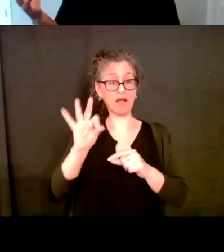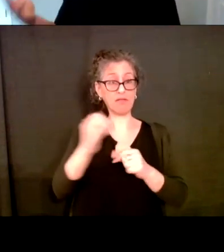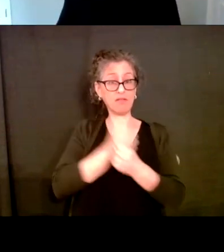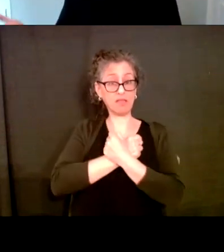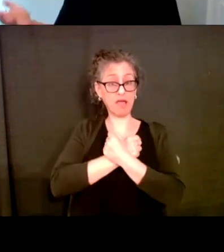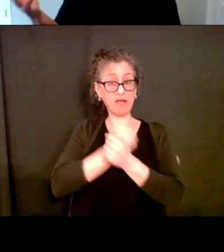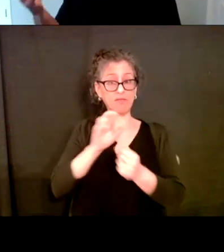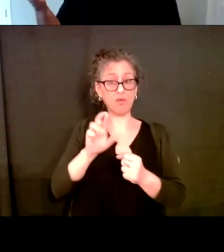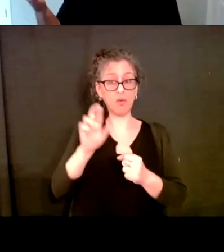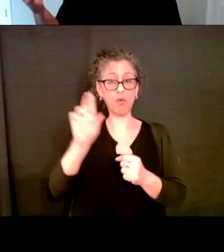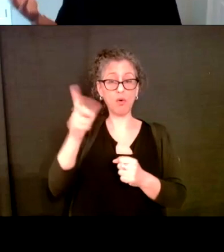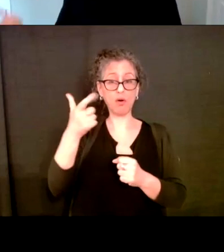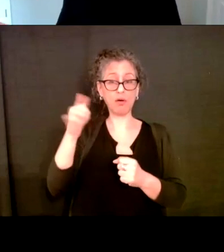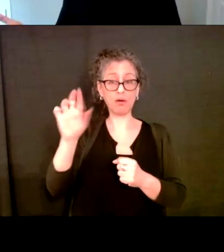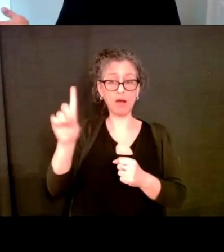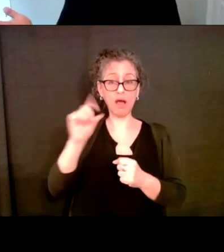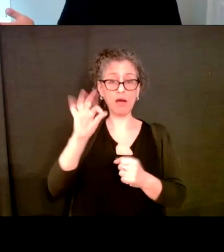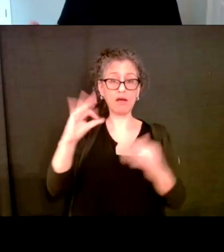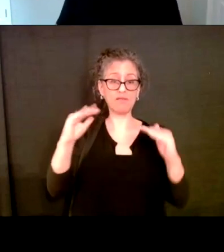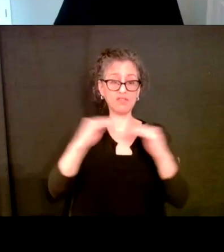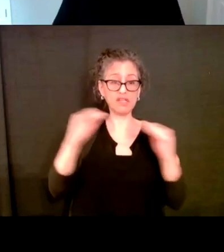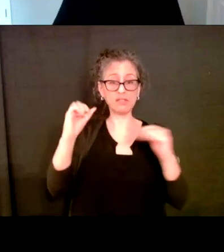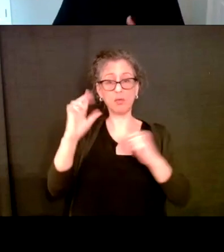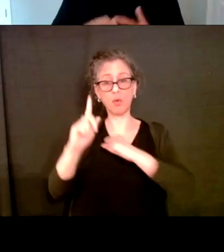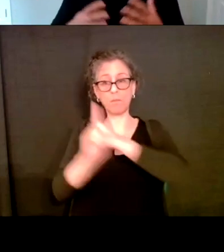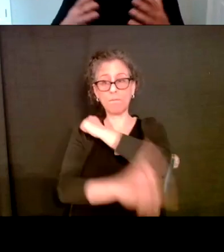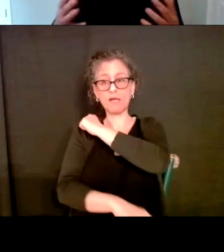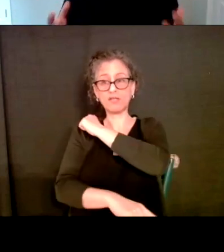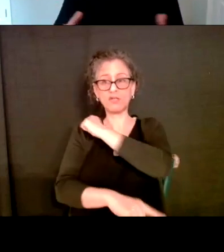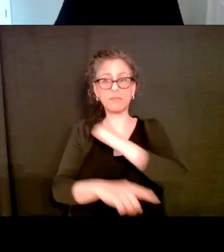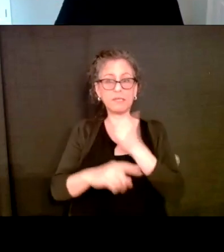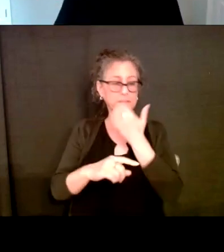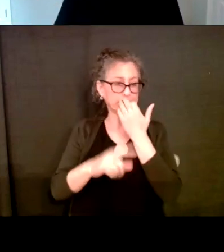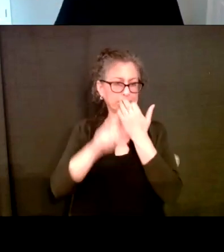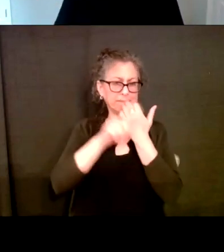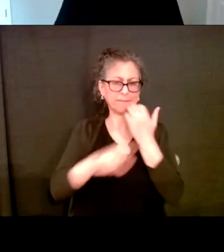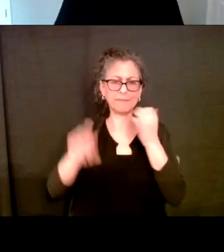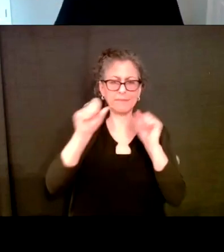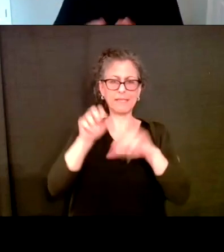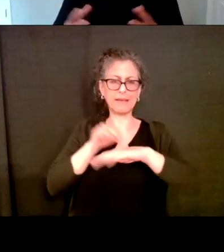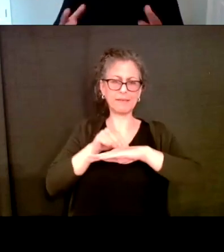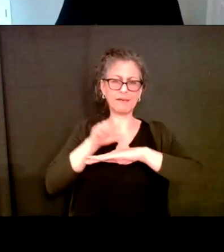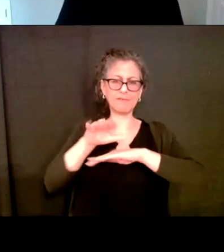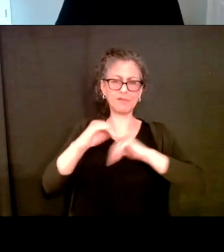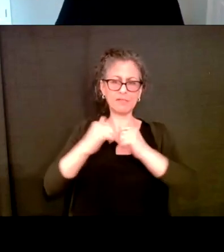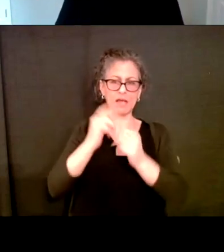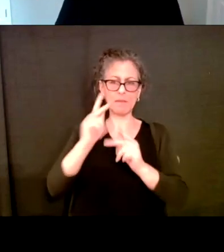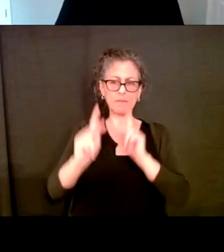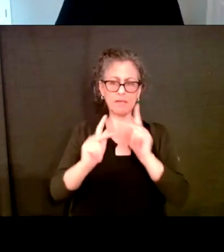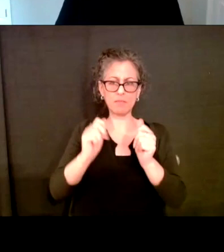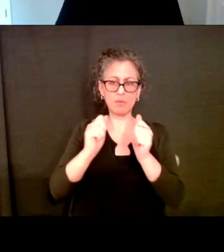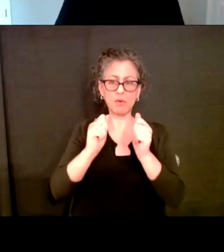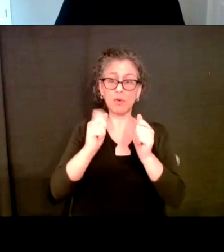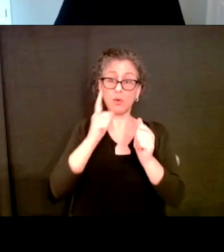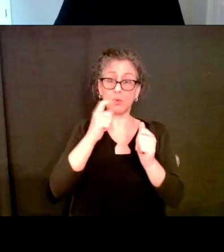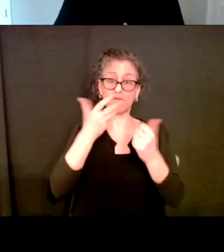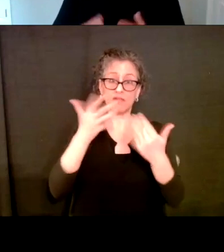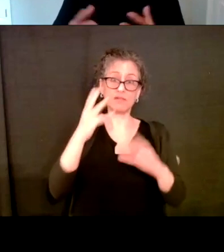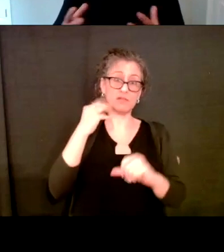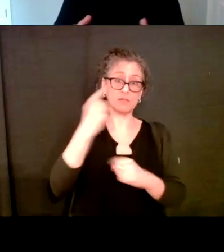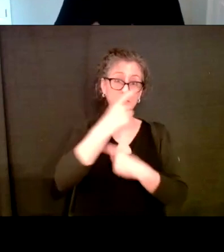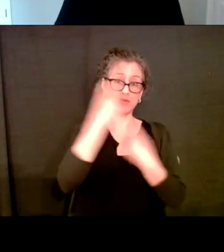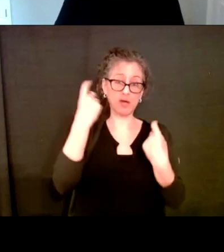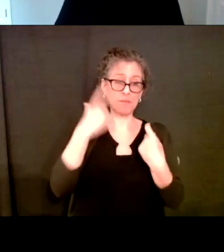of justice or punishment? All of these things can influence how people who have experienced trauma